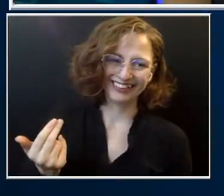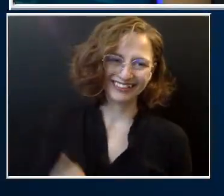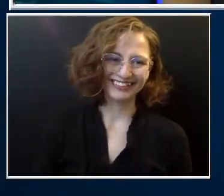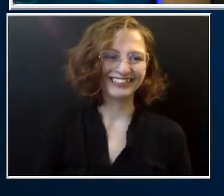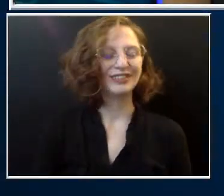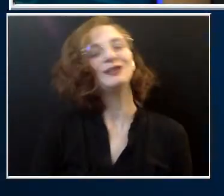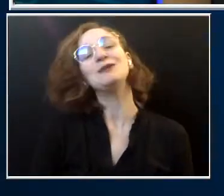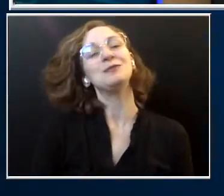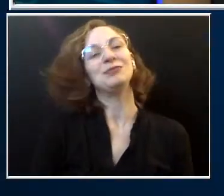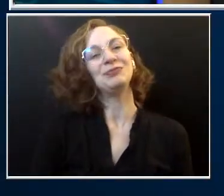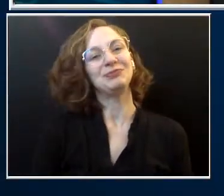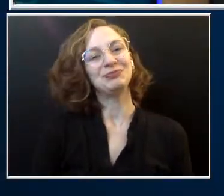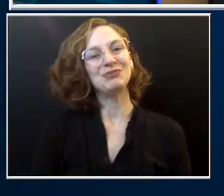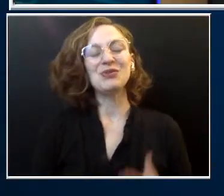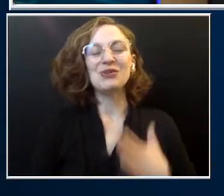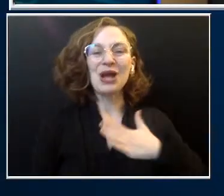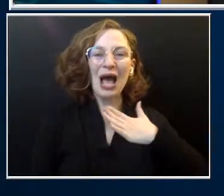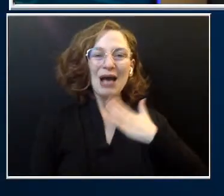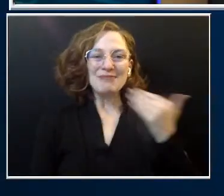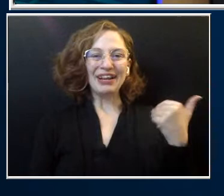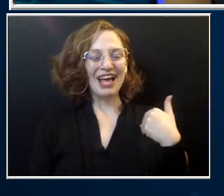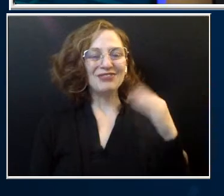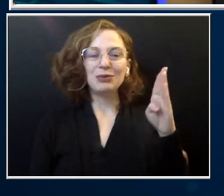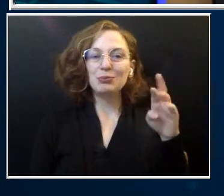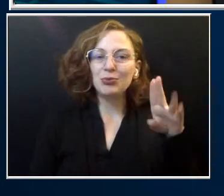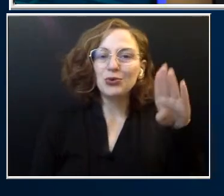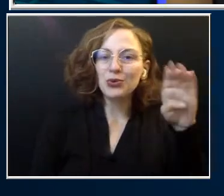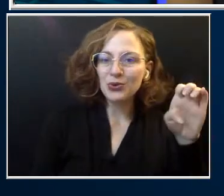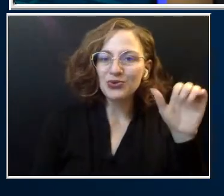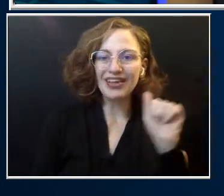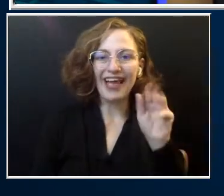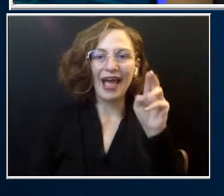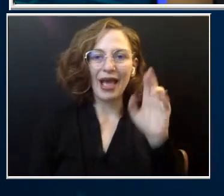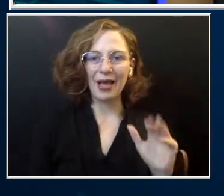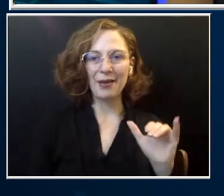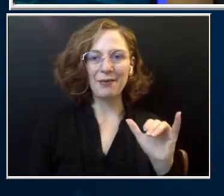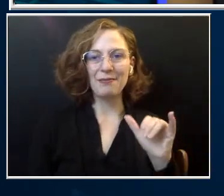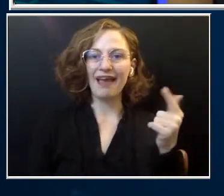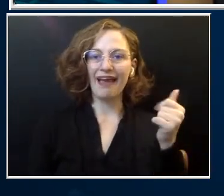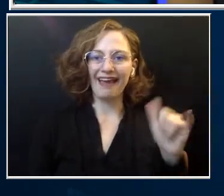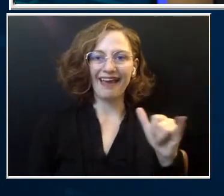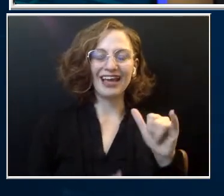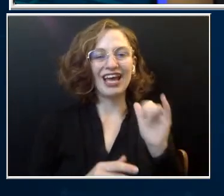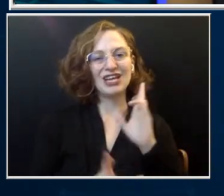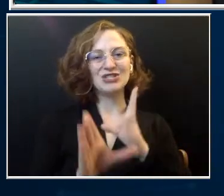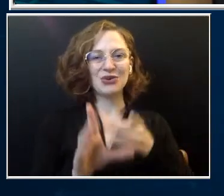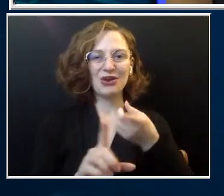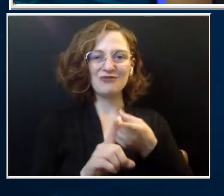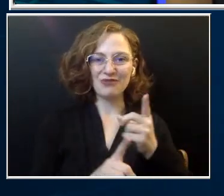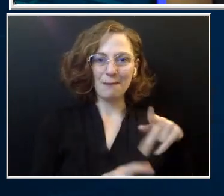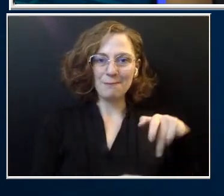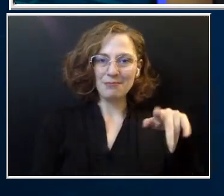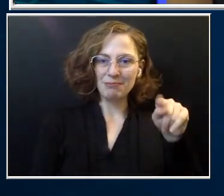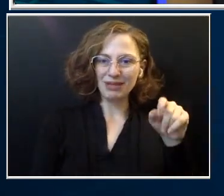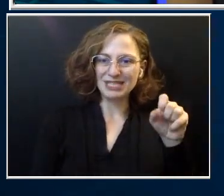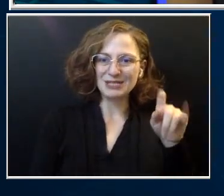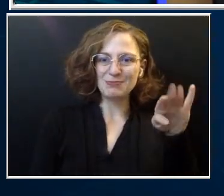And we are so happy to have Bruce and Amy Gay joining us from Pittsburg, Kansas this morning, along with Camden, too. How are you guys doing